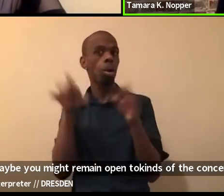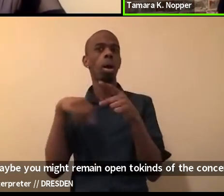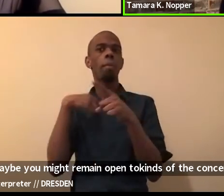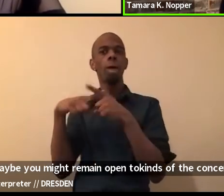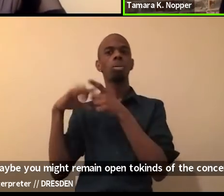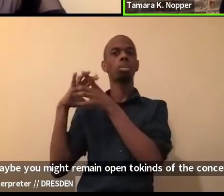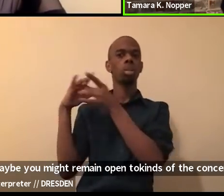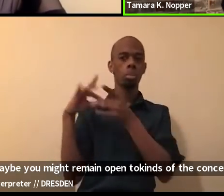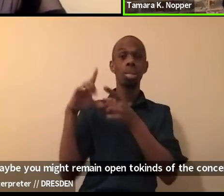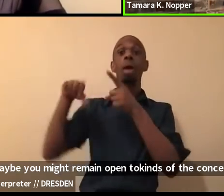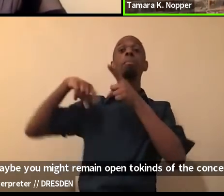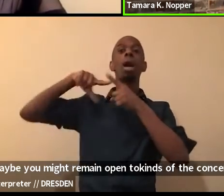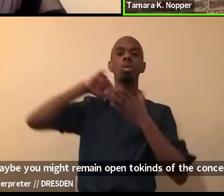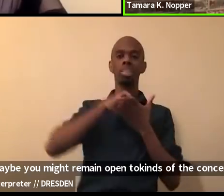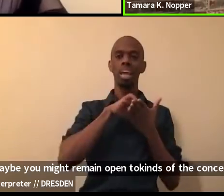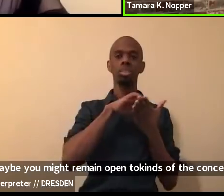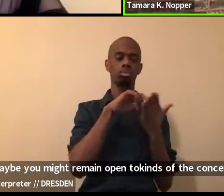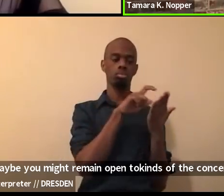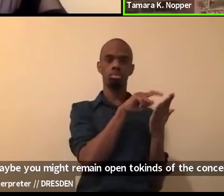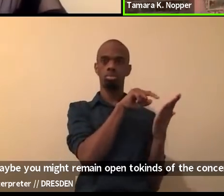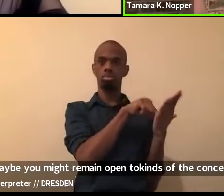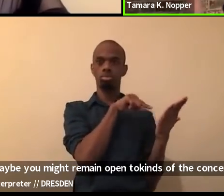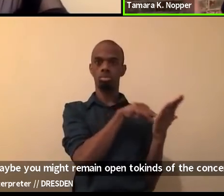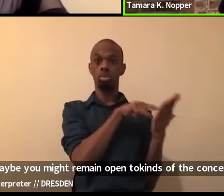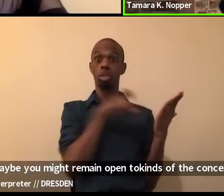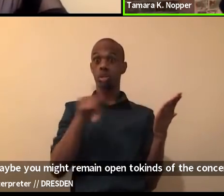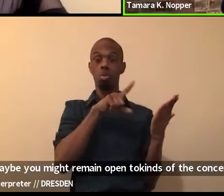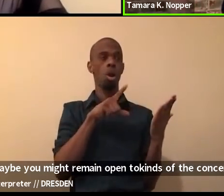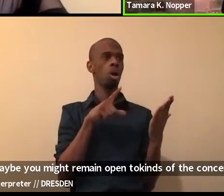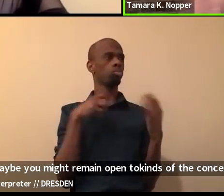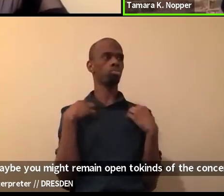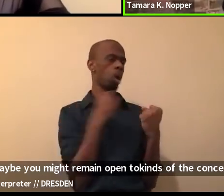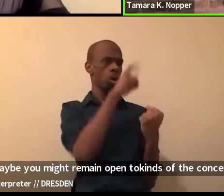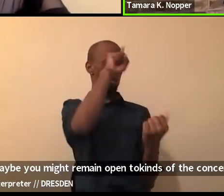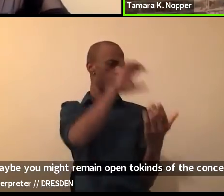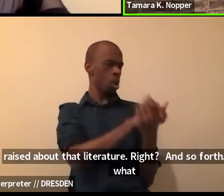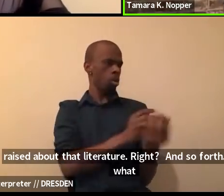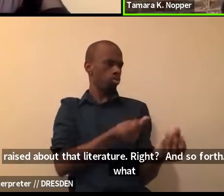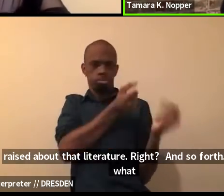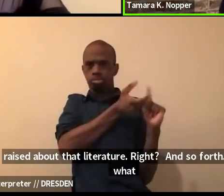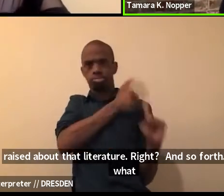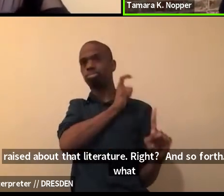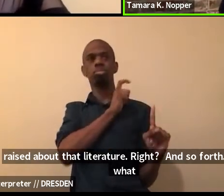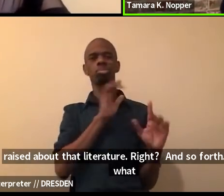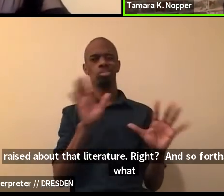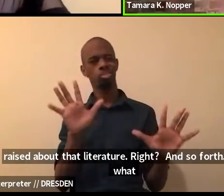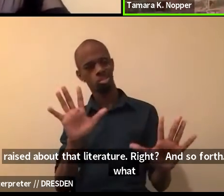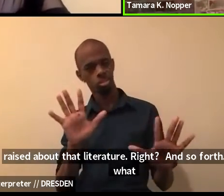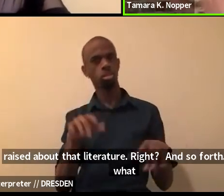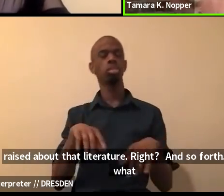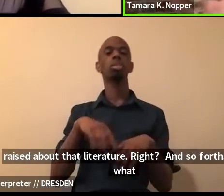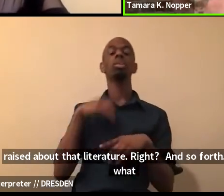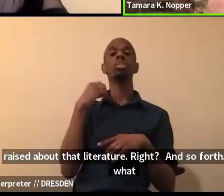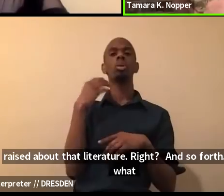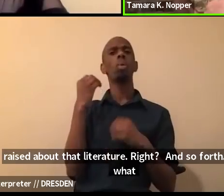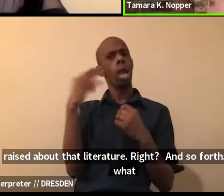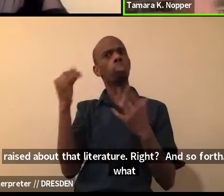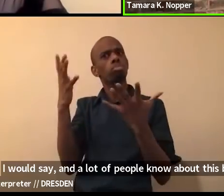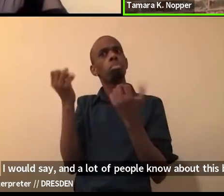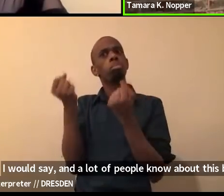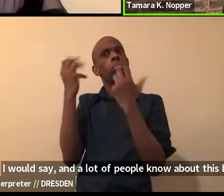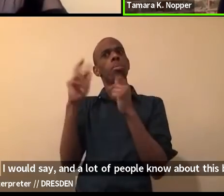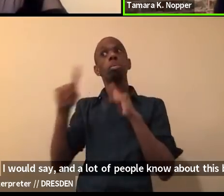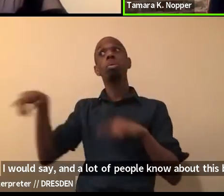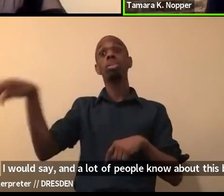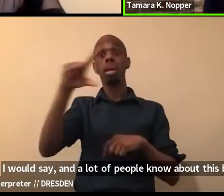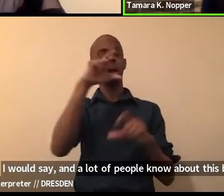forth. But what I would say, and a lot of people know about this book and so forth, so it's not to say that this book isn't, you know, getting attention